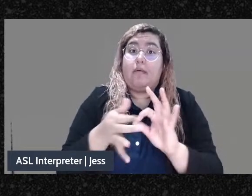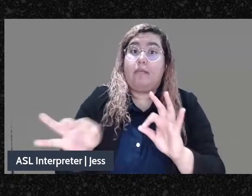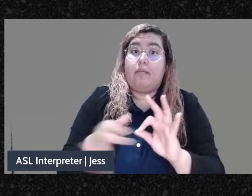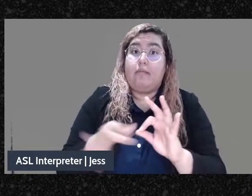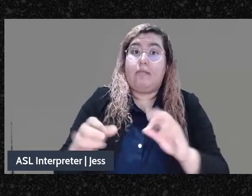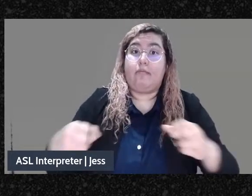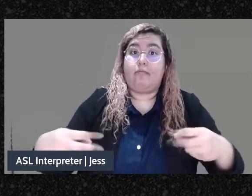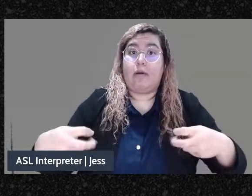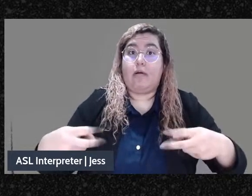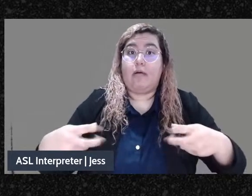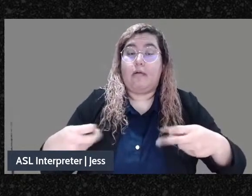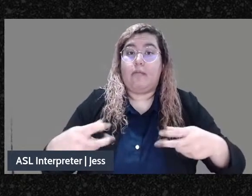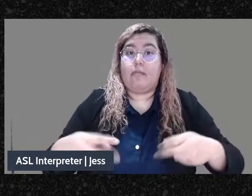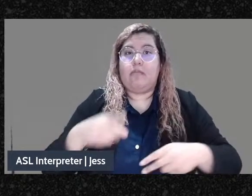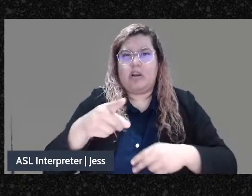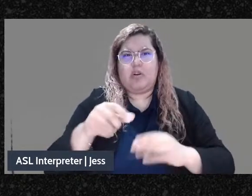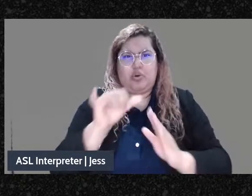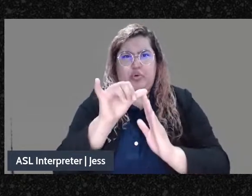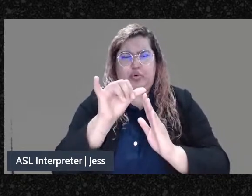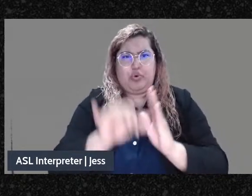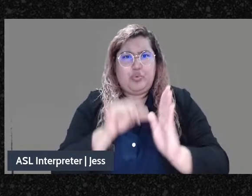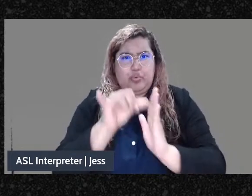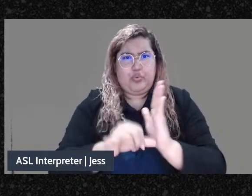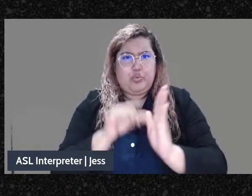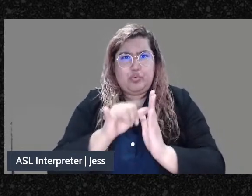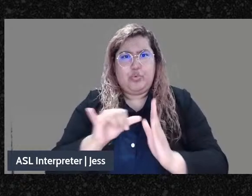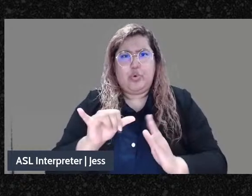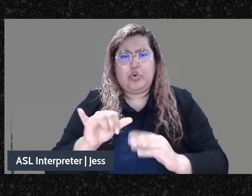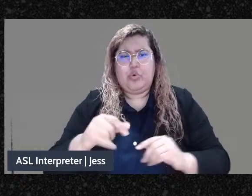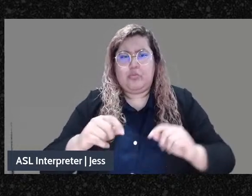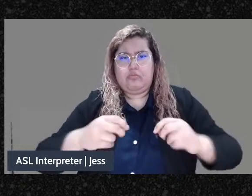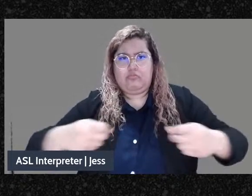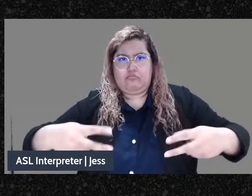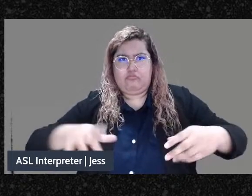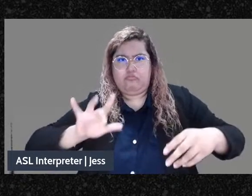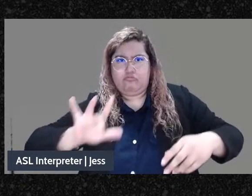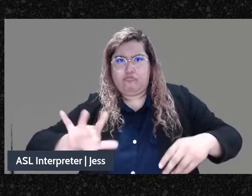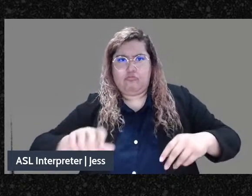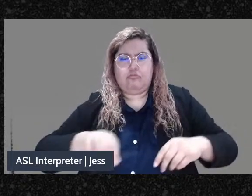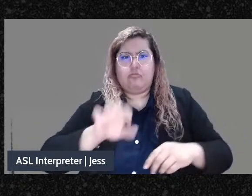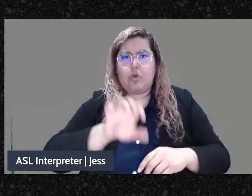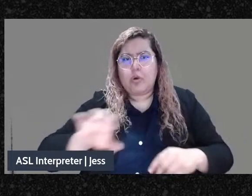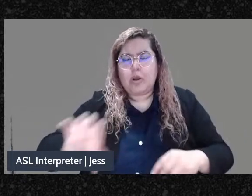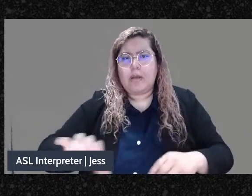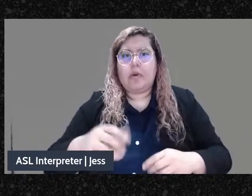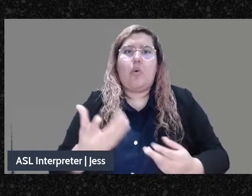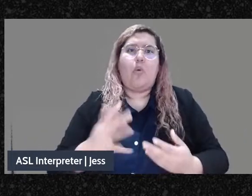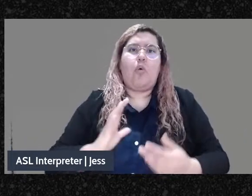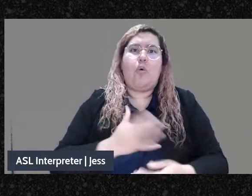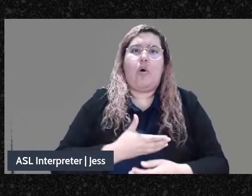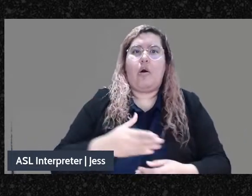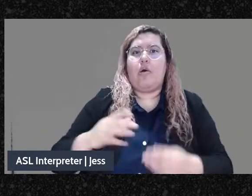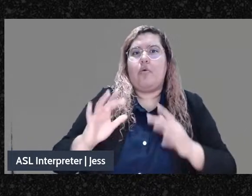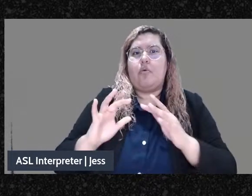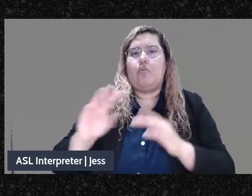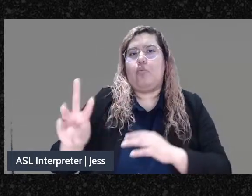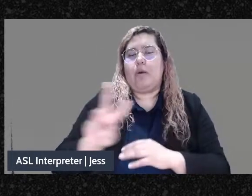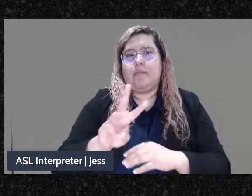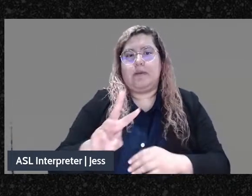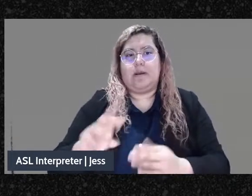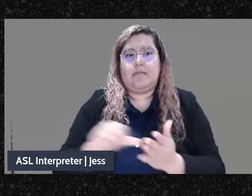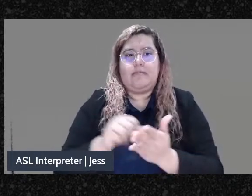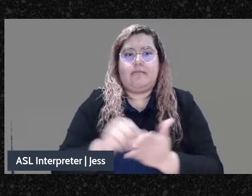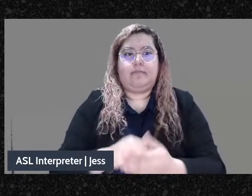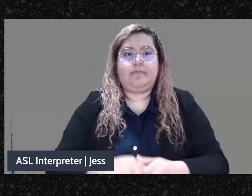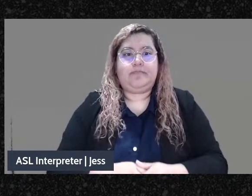video in the YouTube video description or on the BCRW event page. Thank you to Rebecca Koester from Total Caption